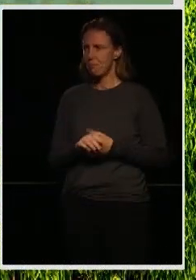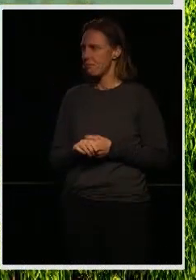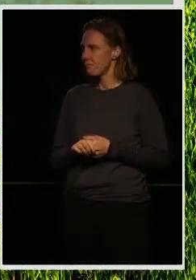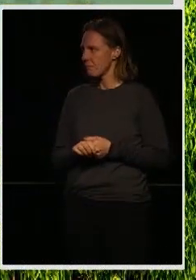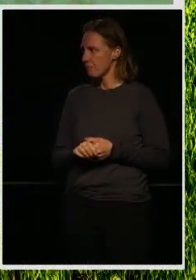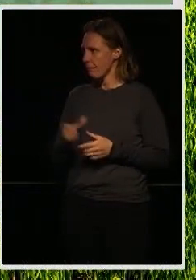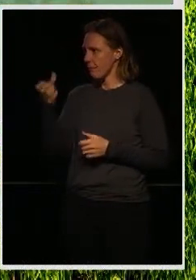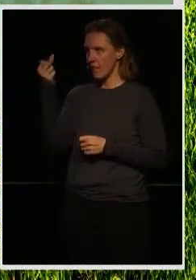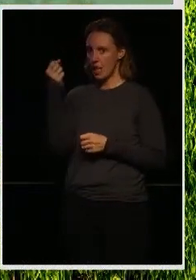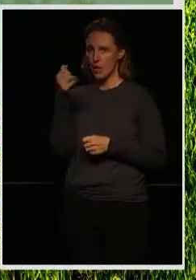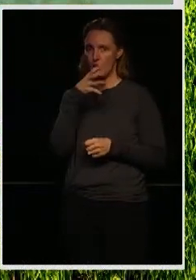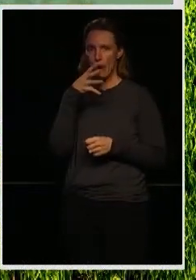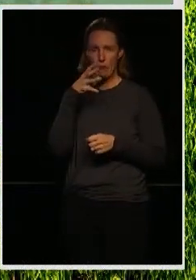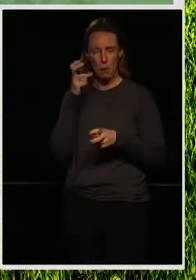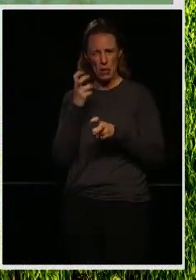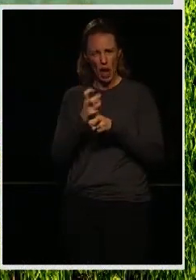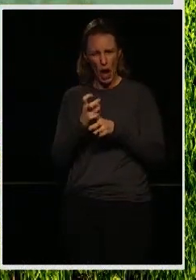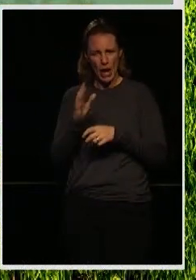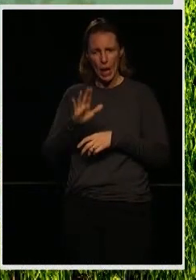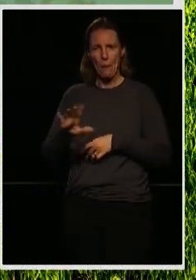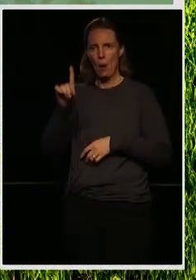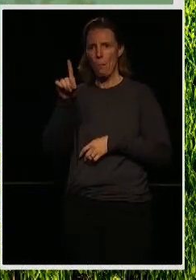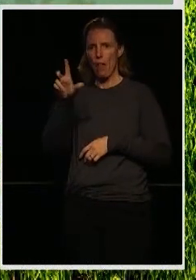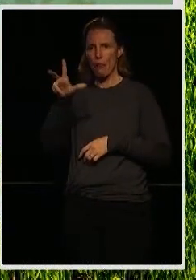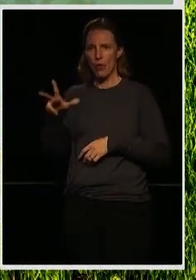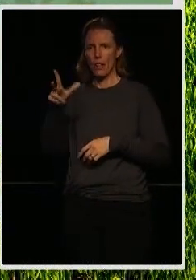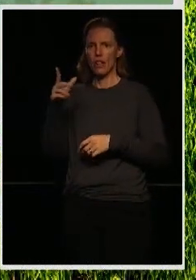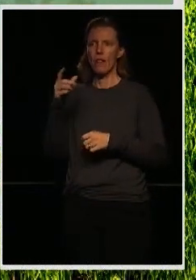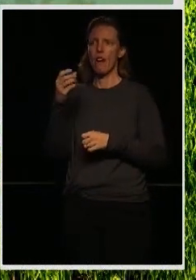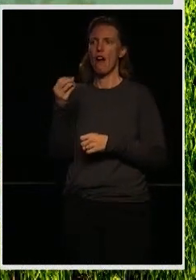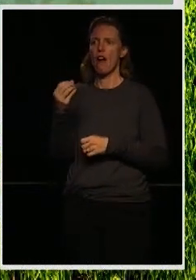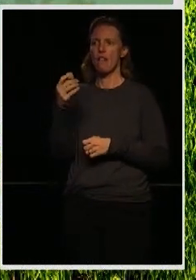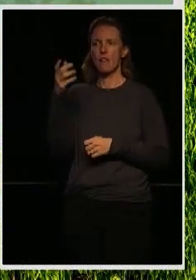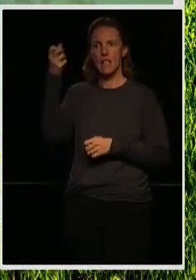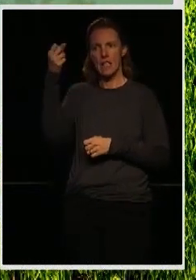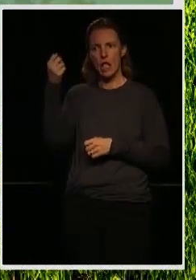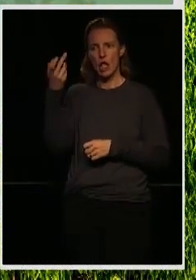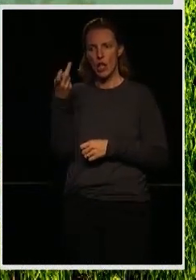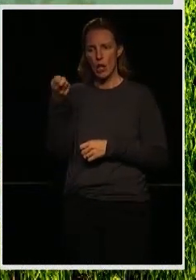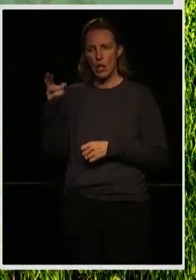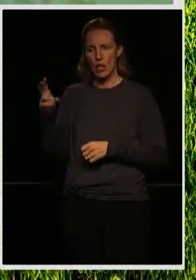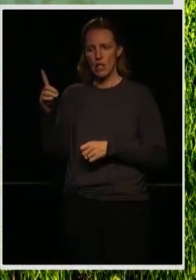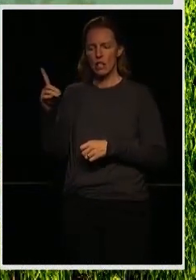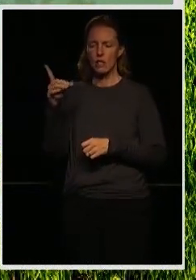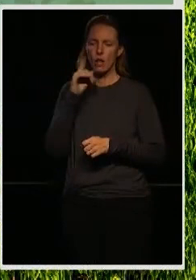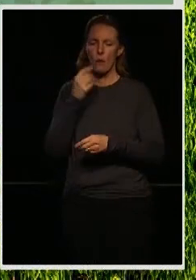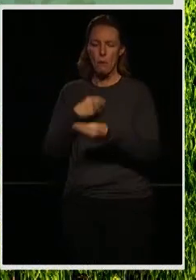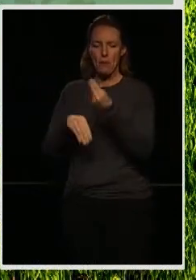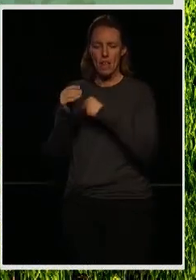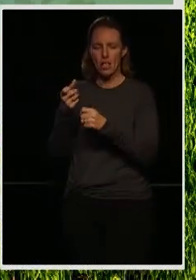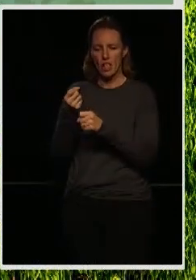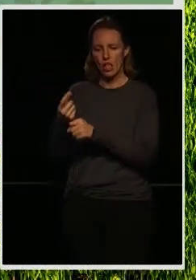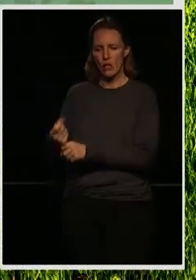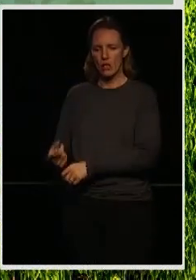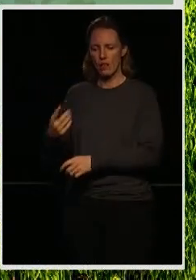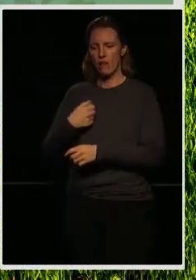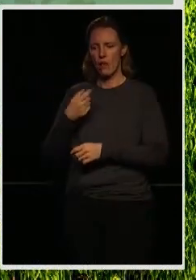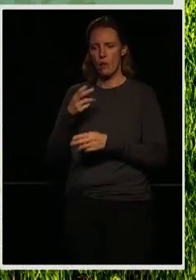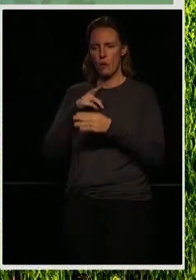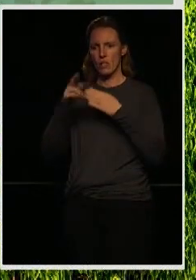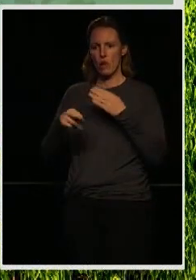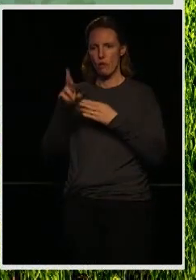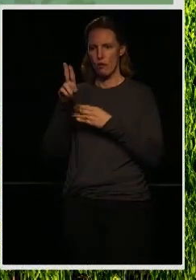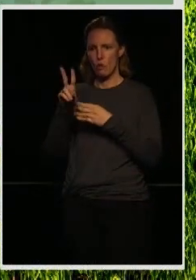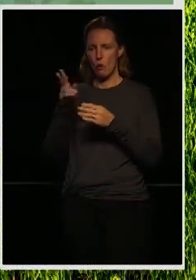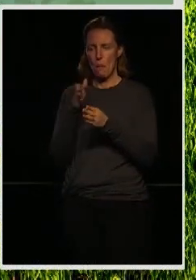Dairy farming is hard. About 1/3 of dairy herds are replaced each and every year as a result of two major